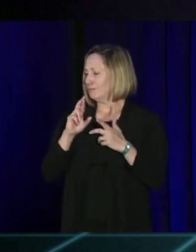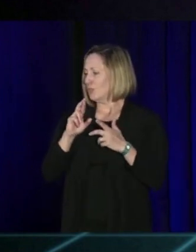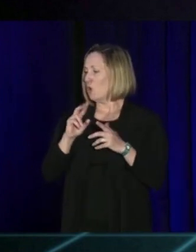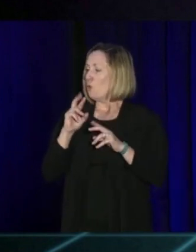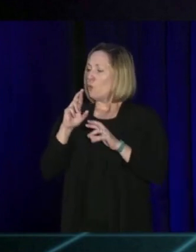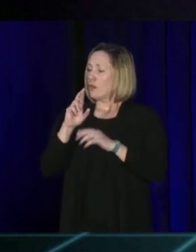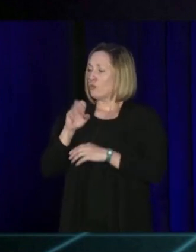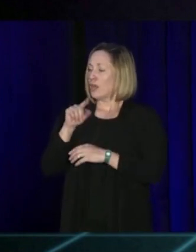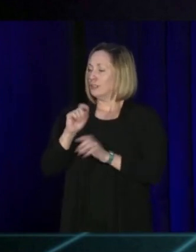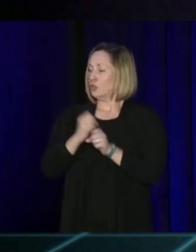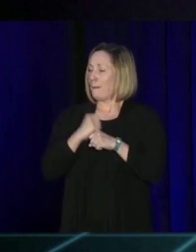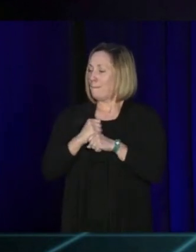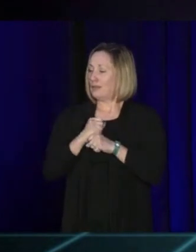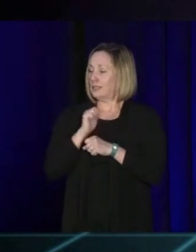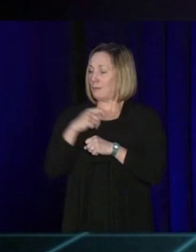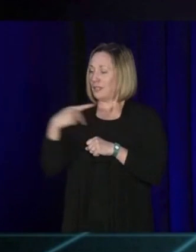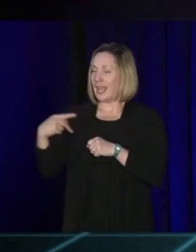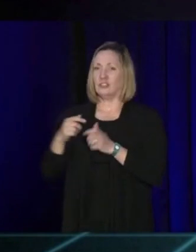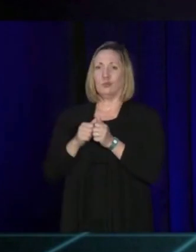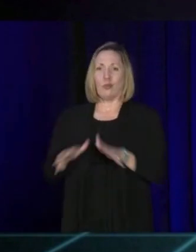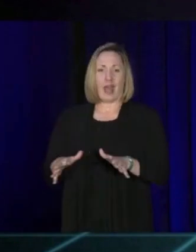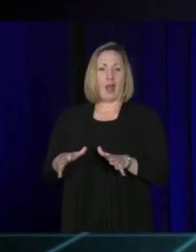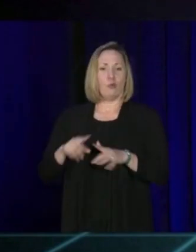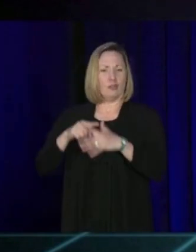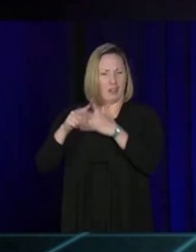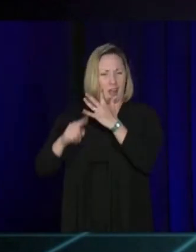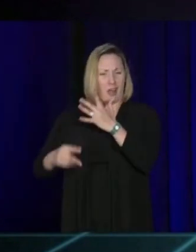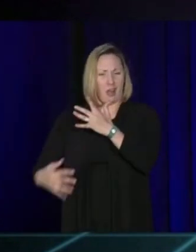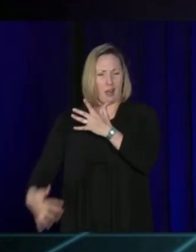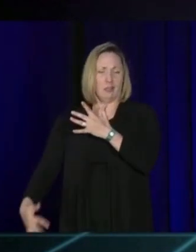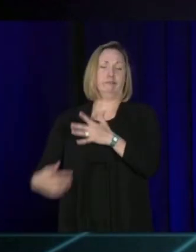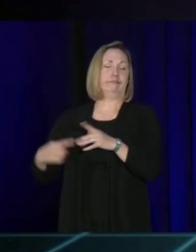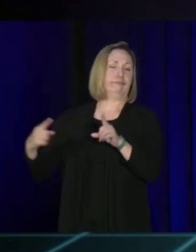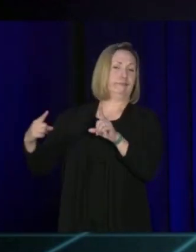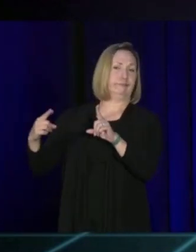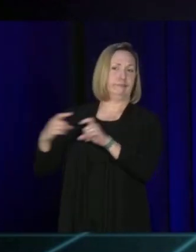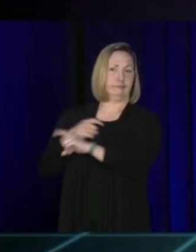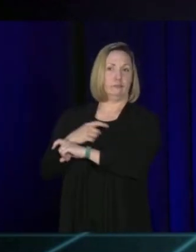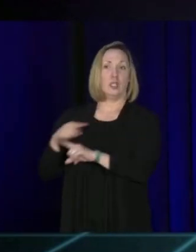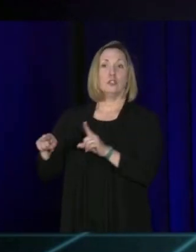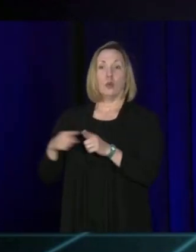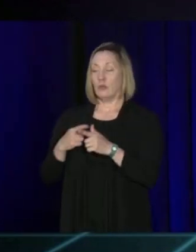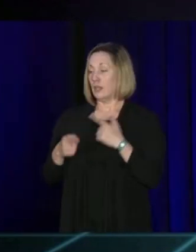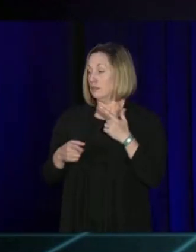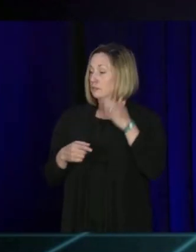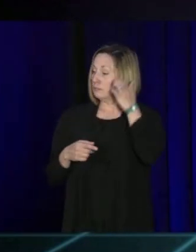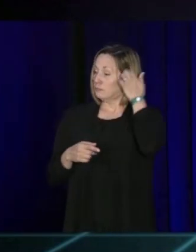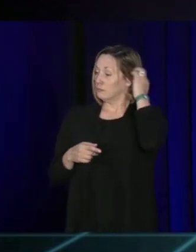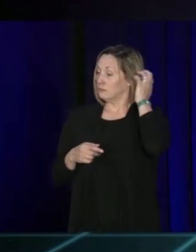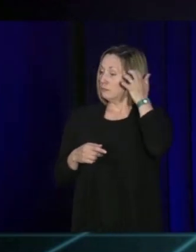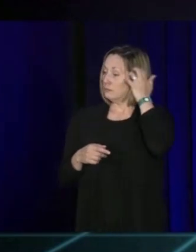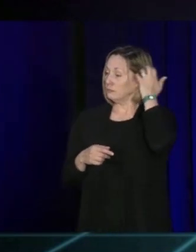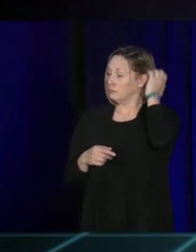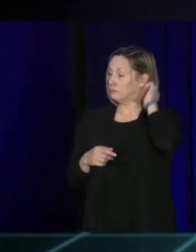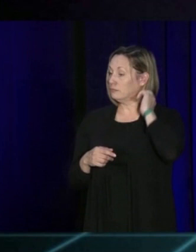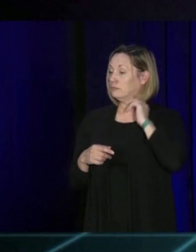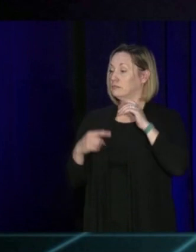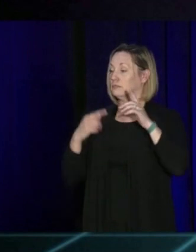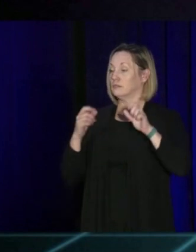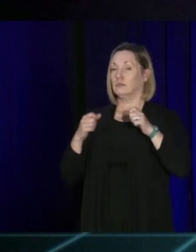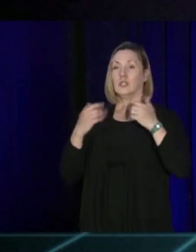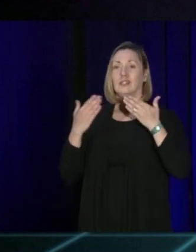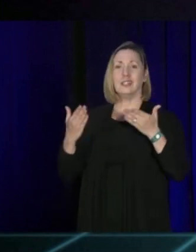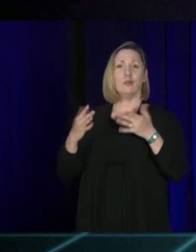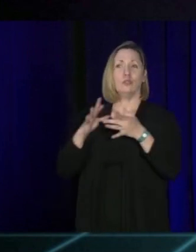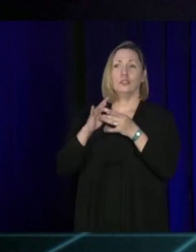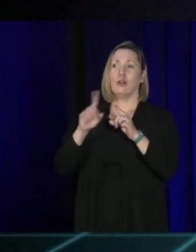fast. And the web was flooded with posts that were literally talking really good stuff about React. Like, I